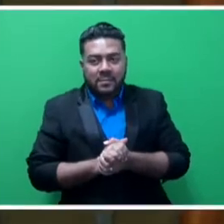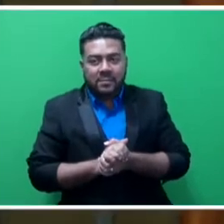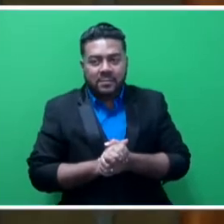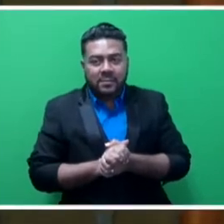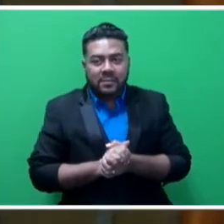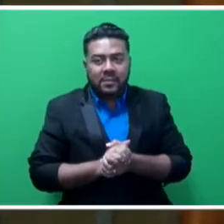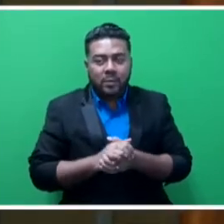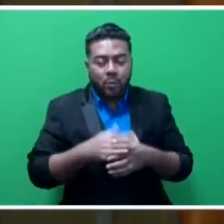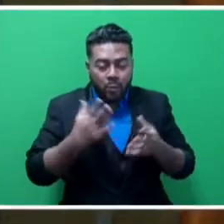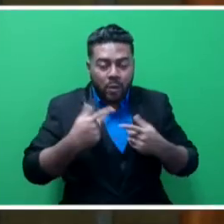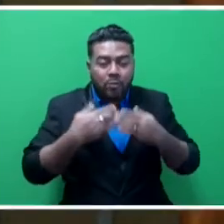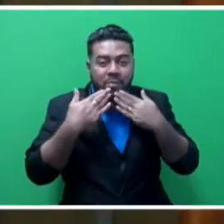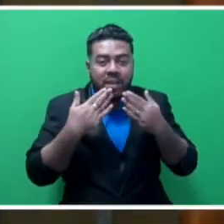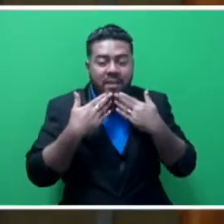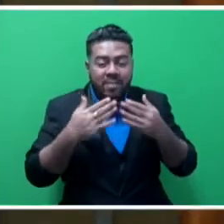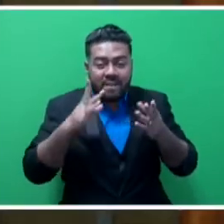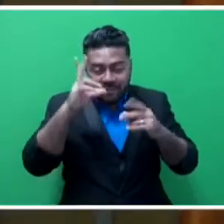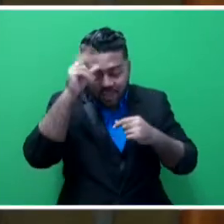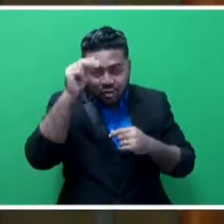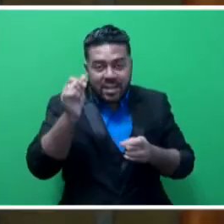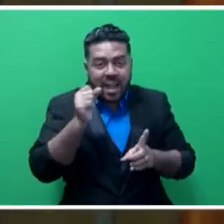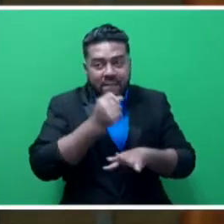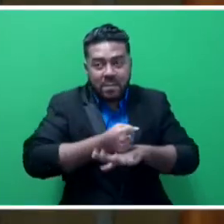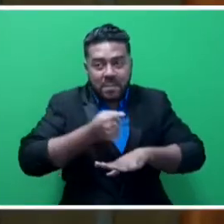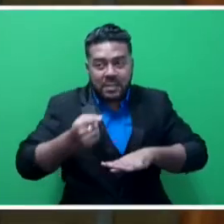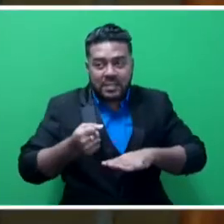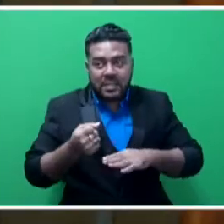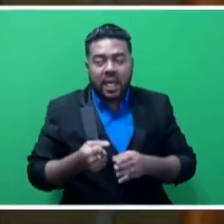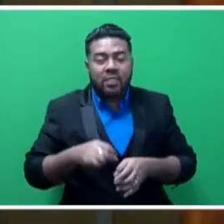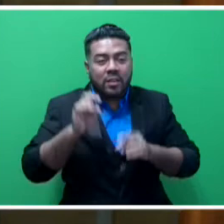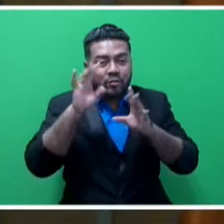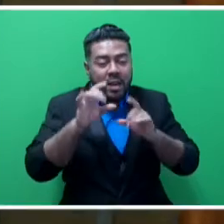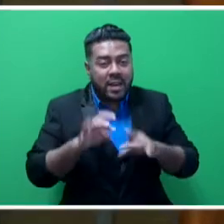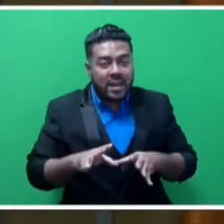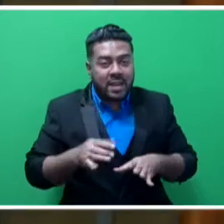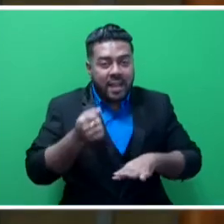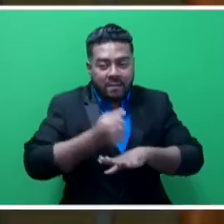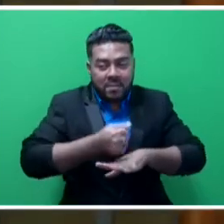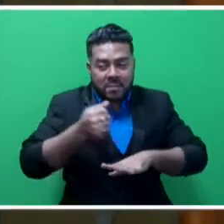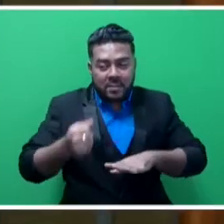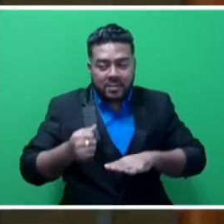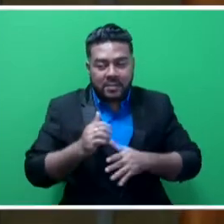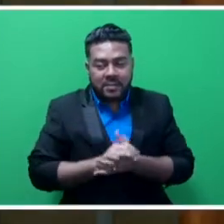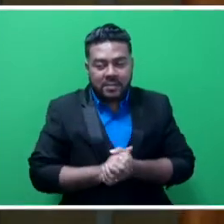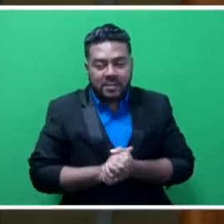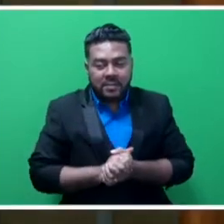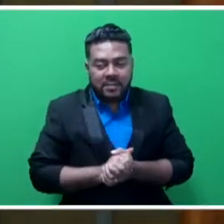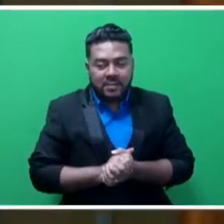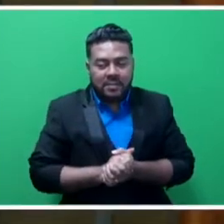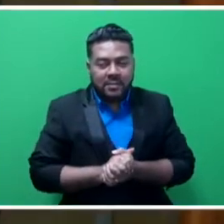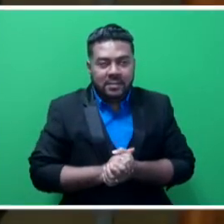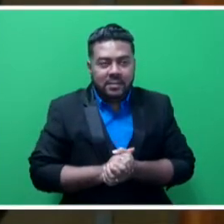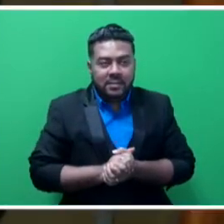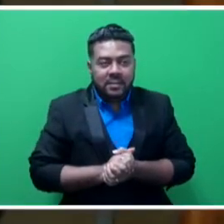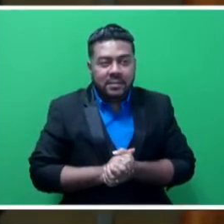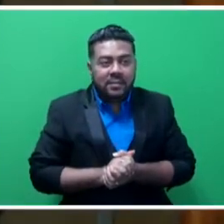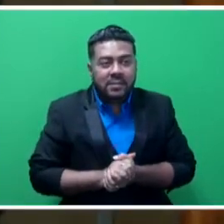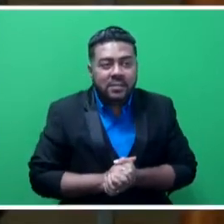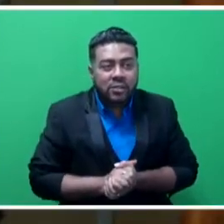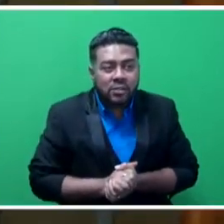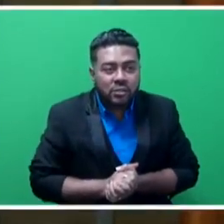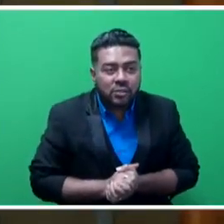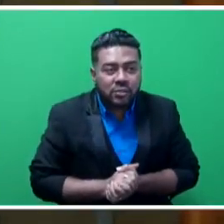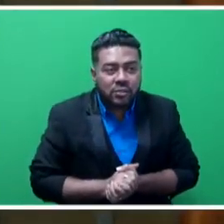the Fijian government and the Australian government in strengthening our bilateral relations through the signing of the